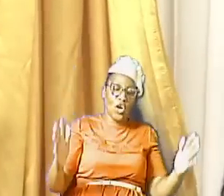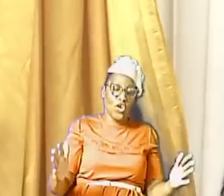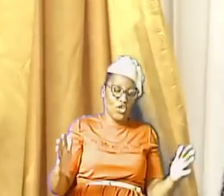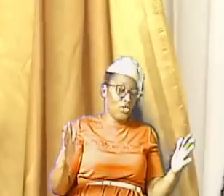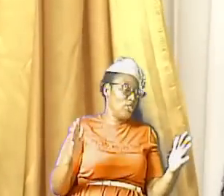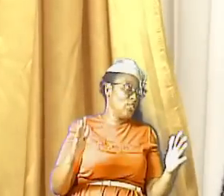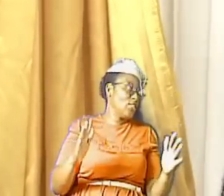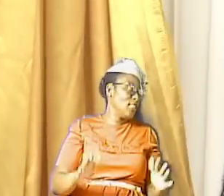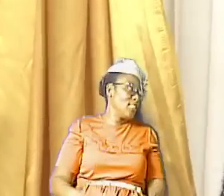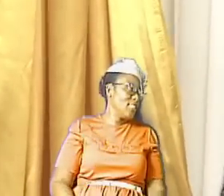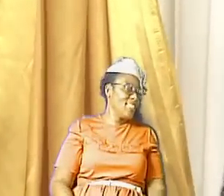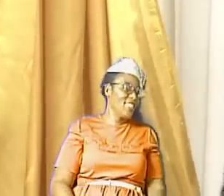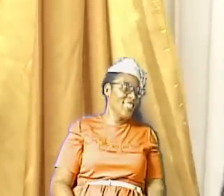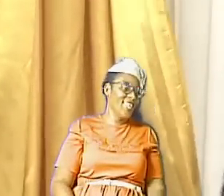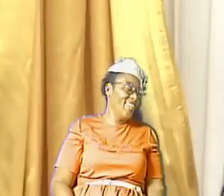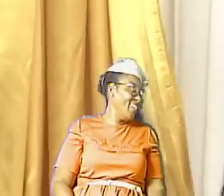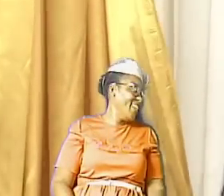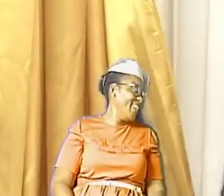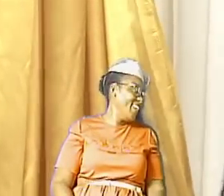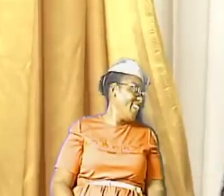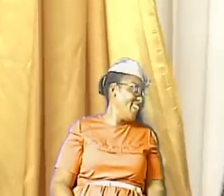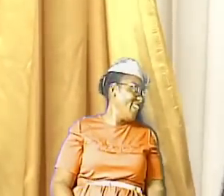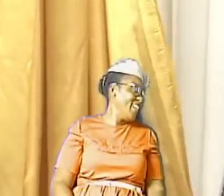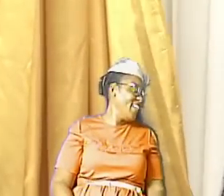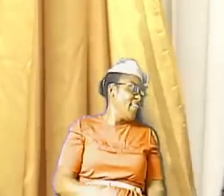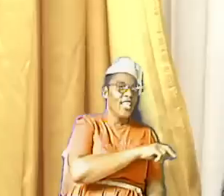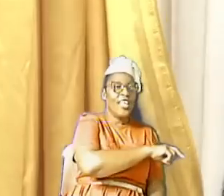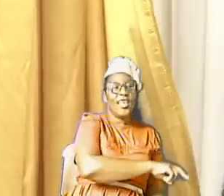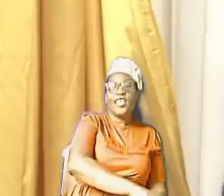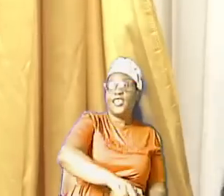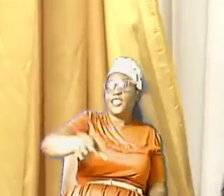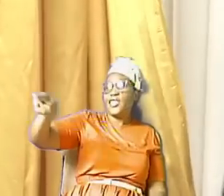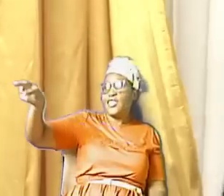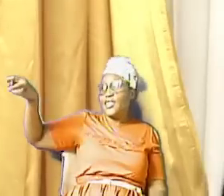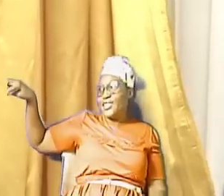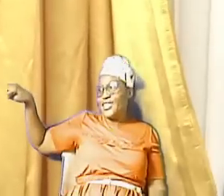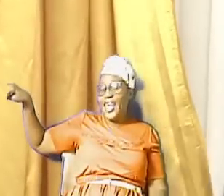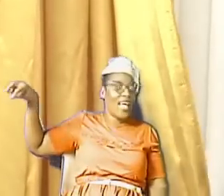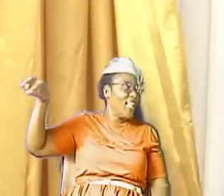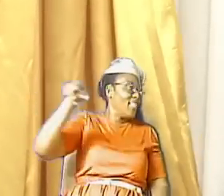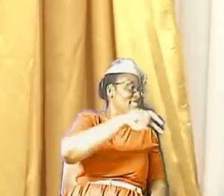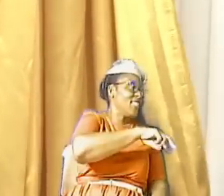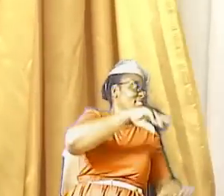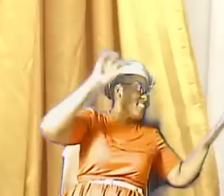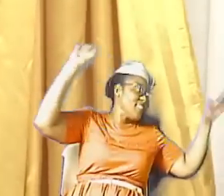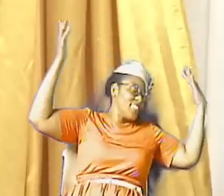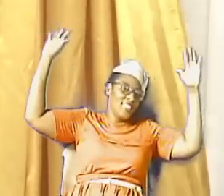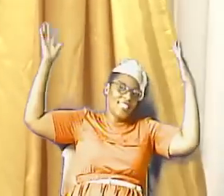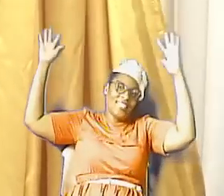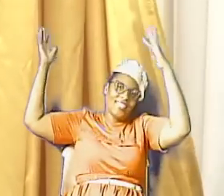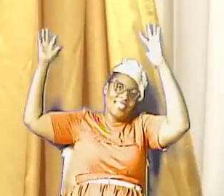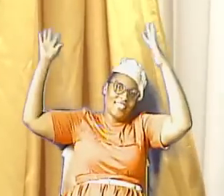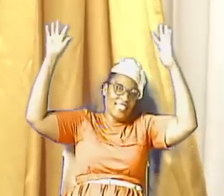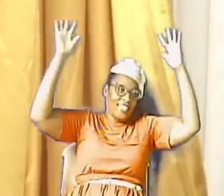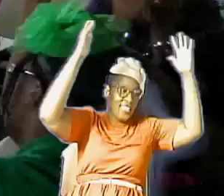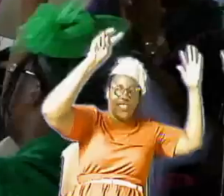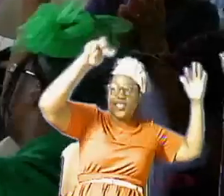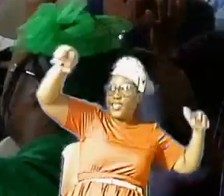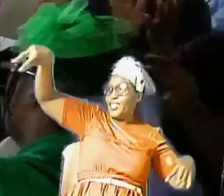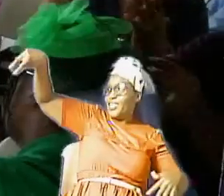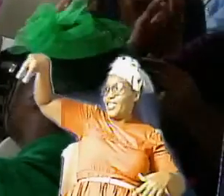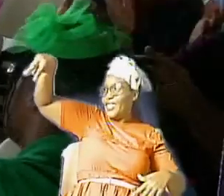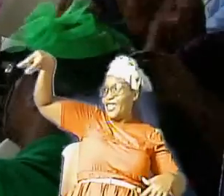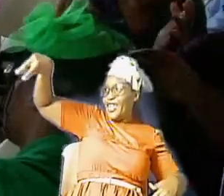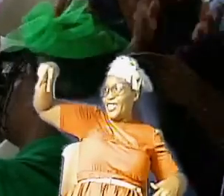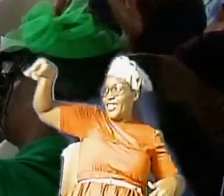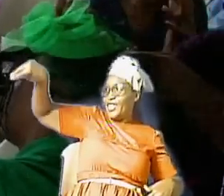Annalise Christie Aiken. Just saints, let's put our hands together. They stood and they sat. But just stand up one